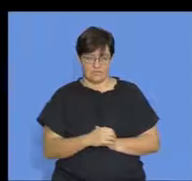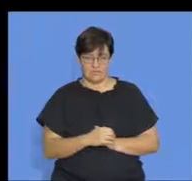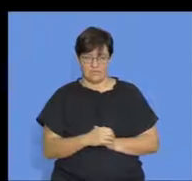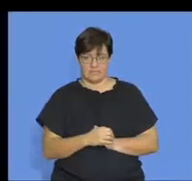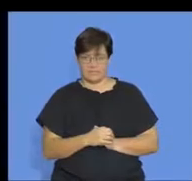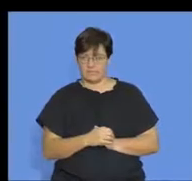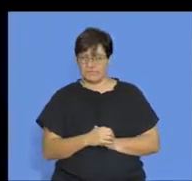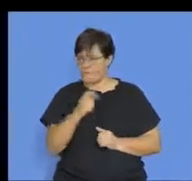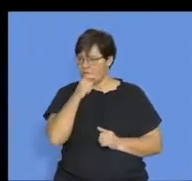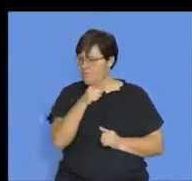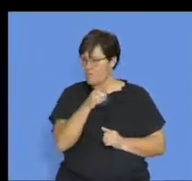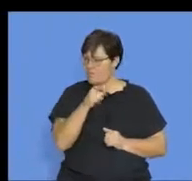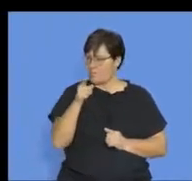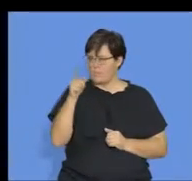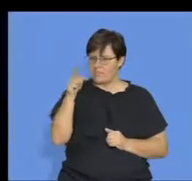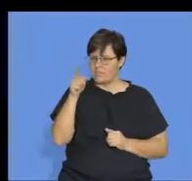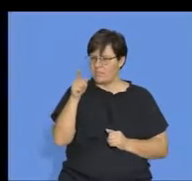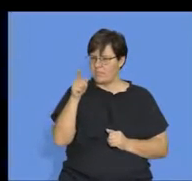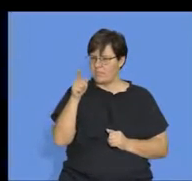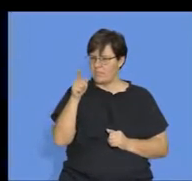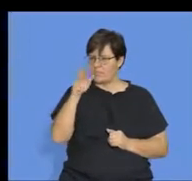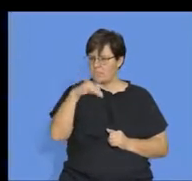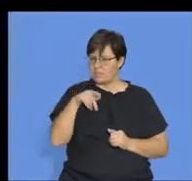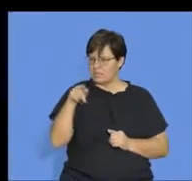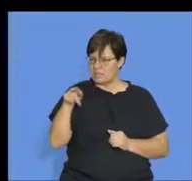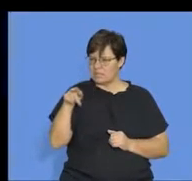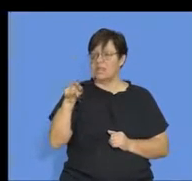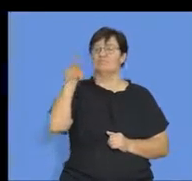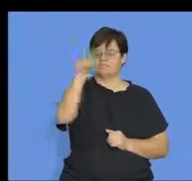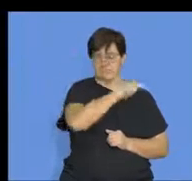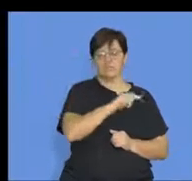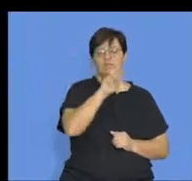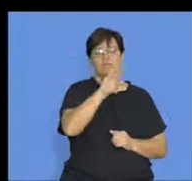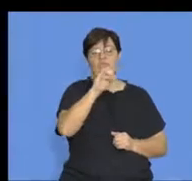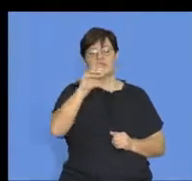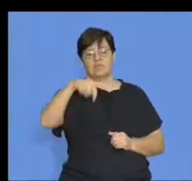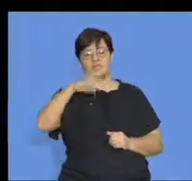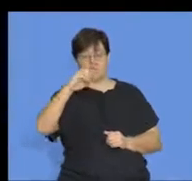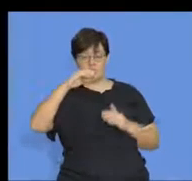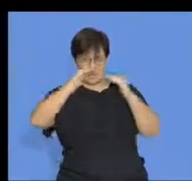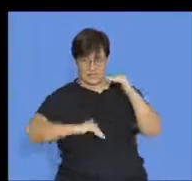by 200,000. Let's quickly confirm that. So she did decrease her capital by